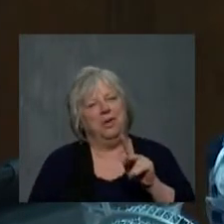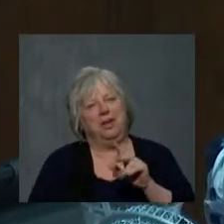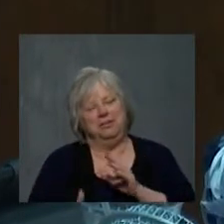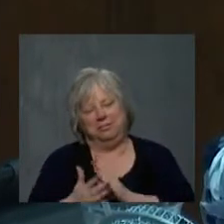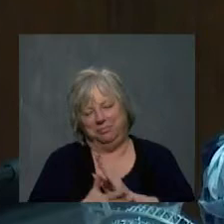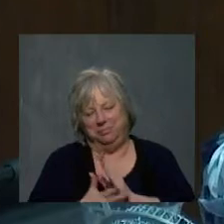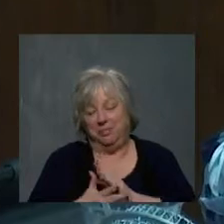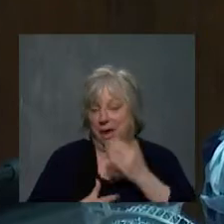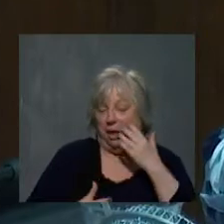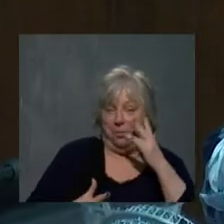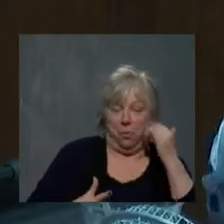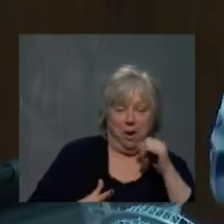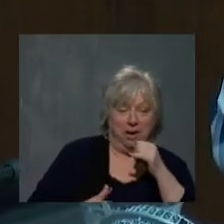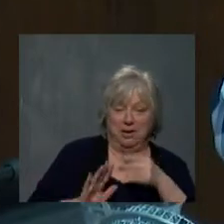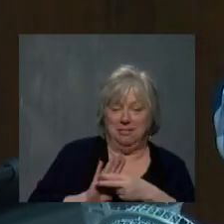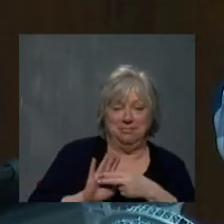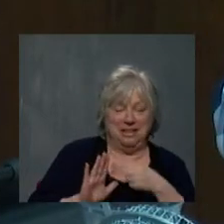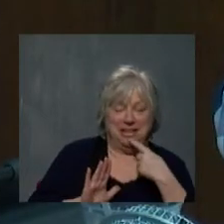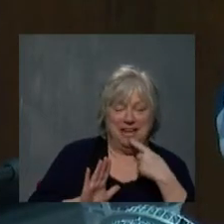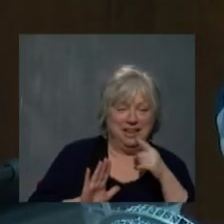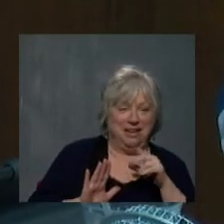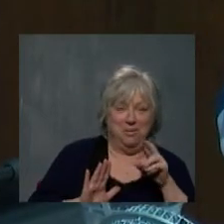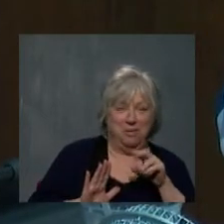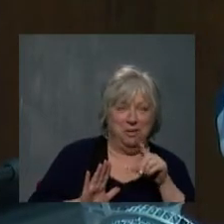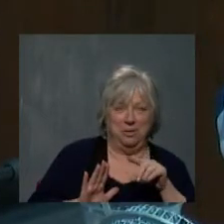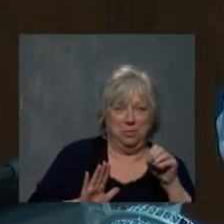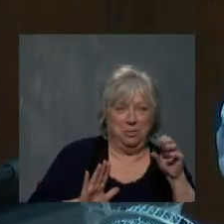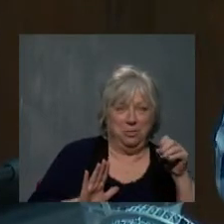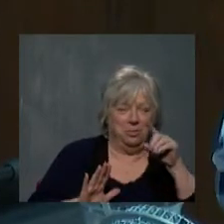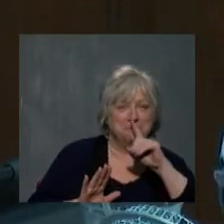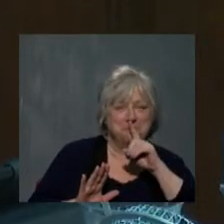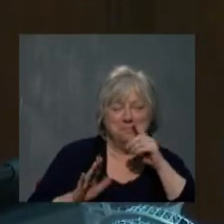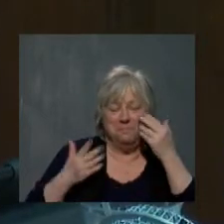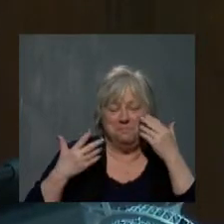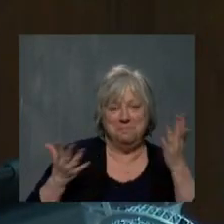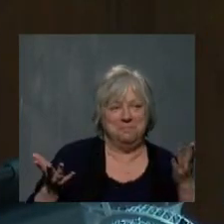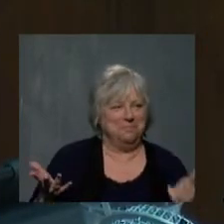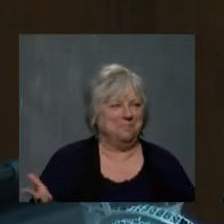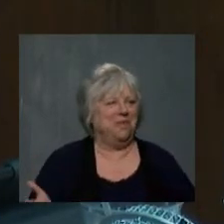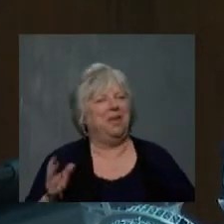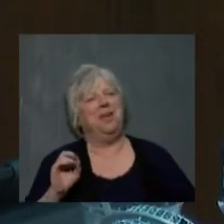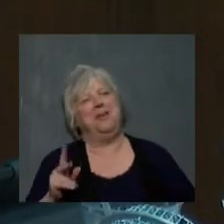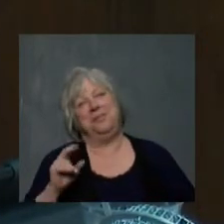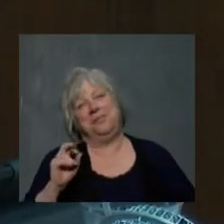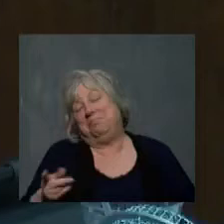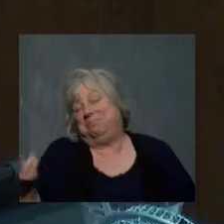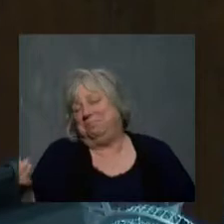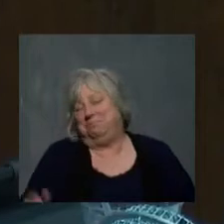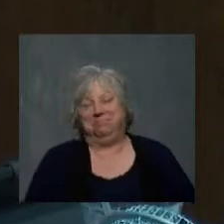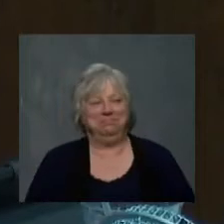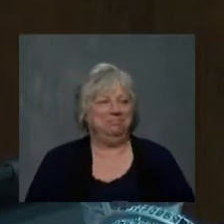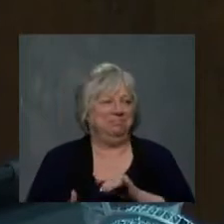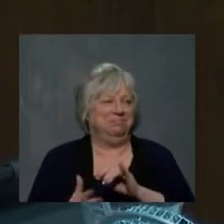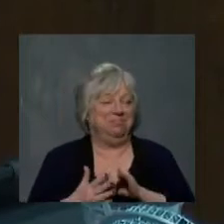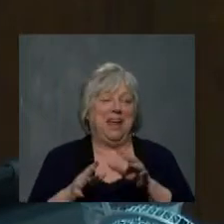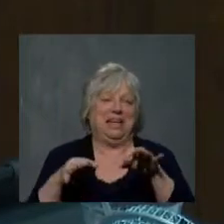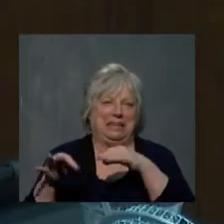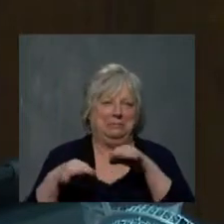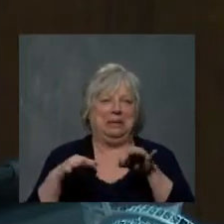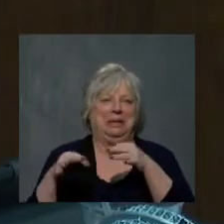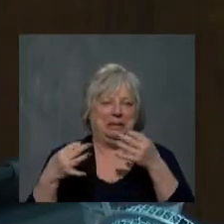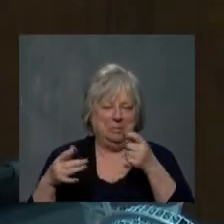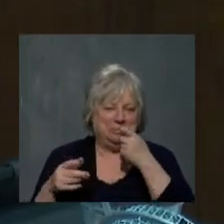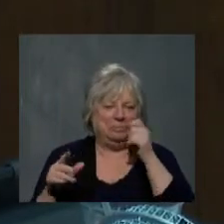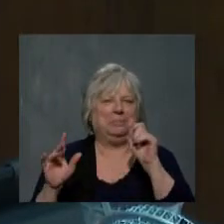know. Okay. I don't know why it didn't say the Little Rock Zoo up there. Okay. Okay. That explains that.